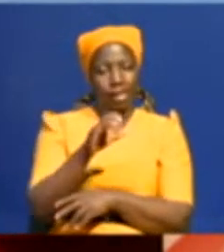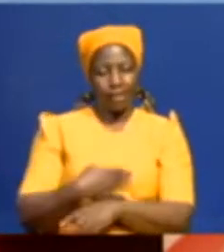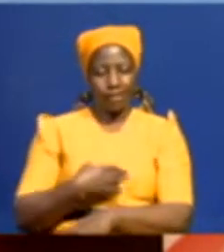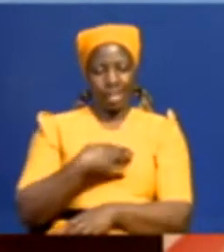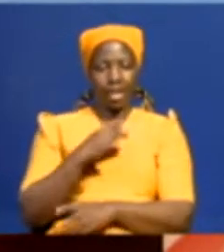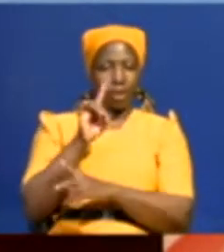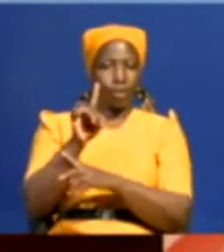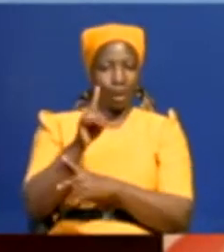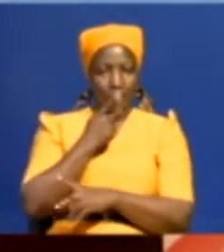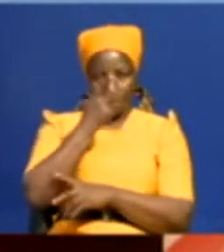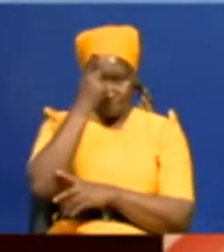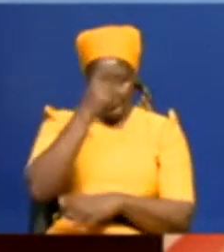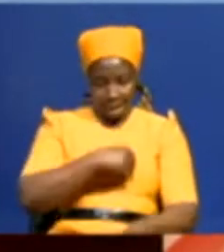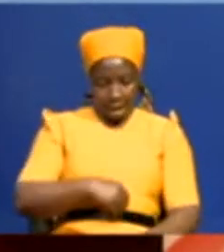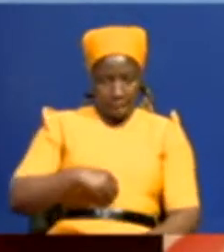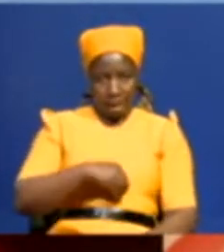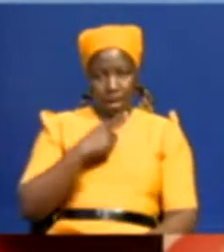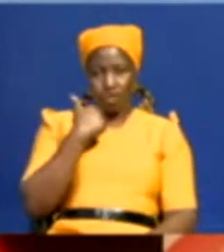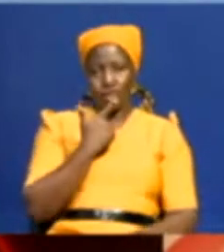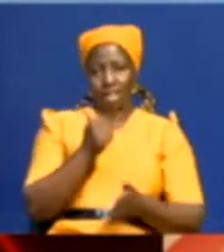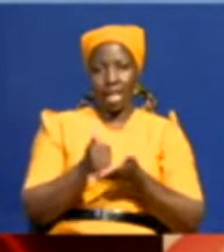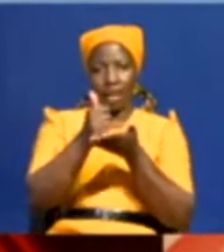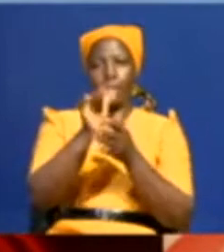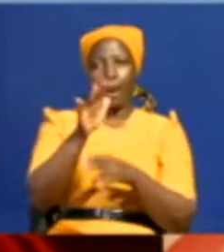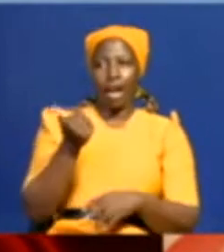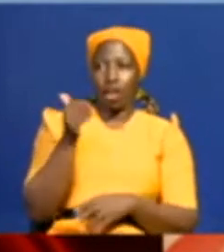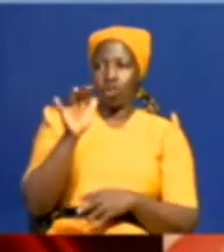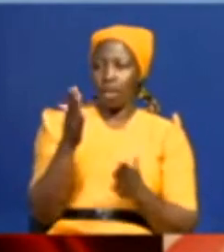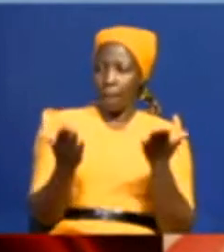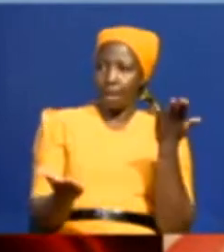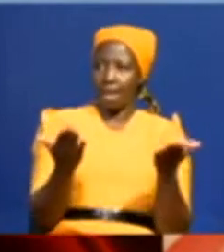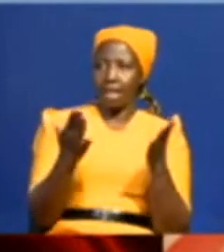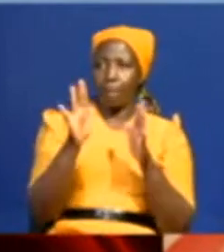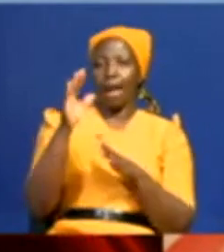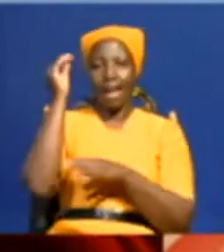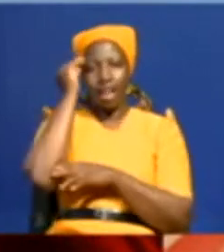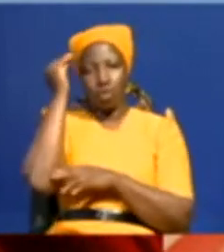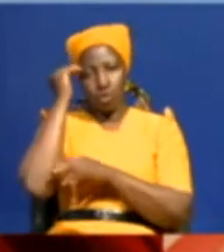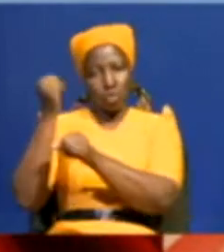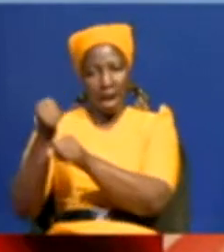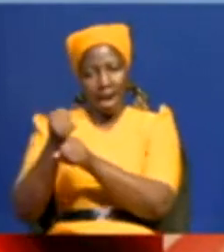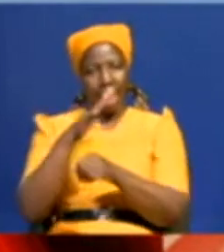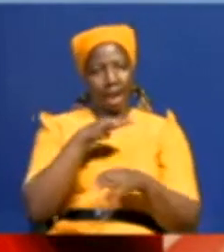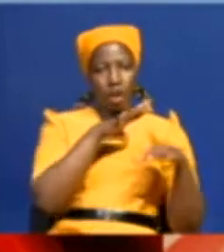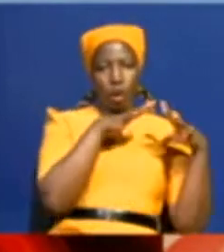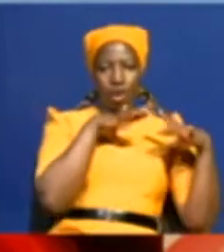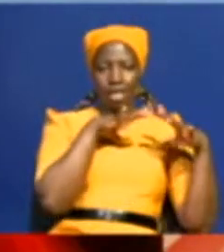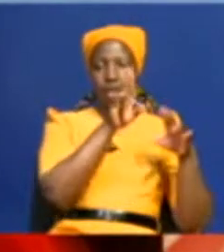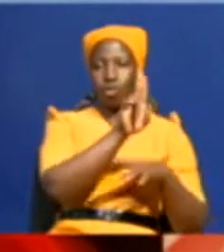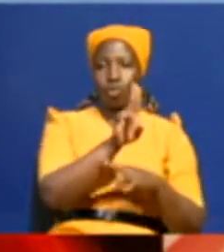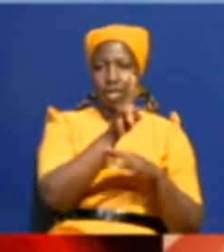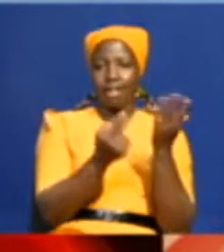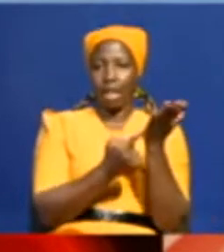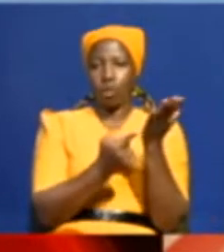Malindi who is assisting her daughter in balancing her academic work and vacation using a technology that was introduced at her